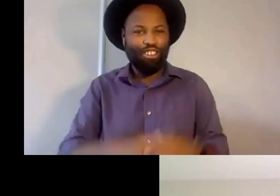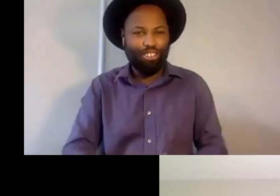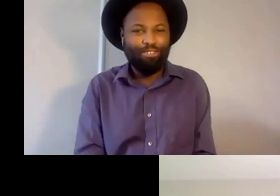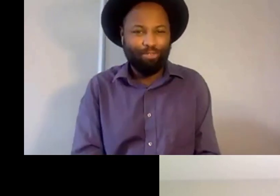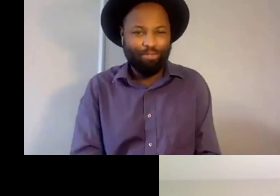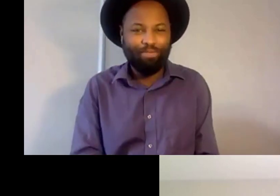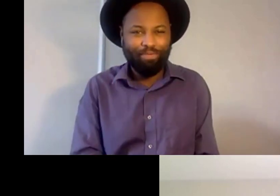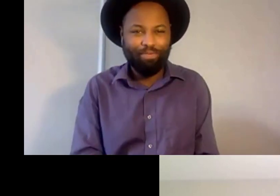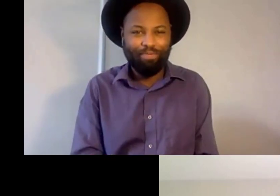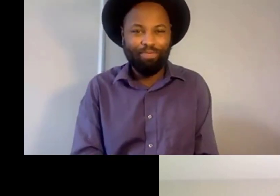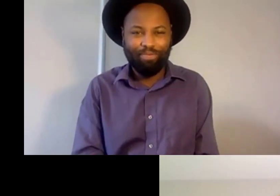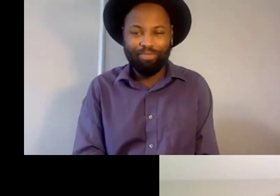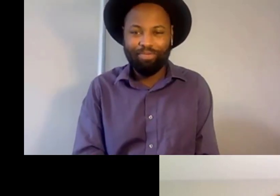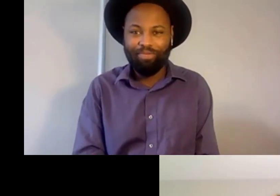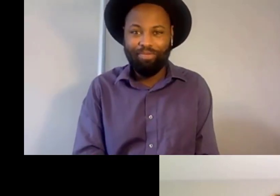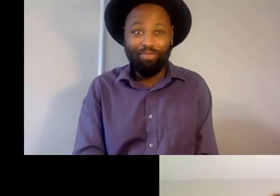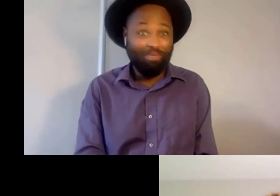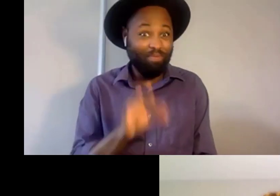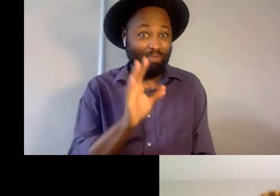I'll say also